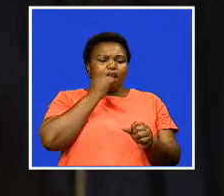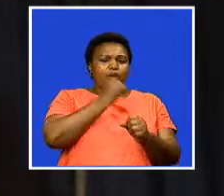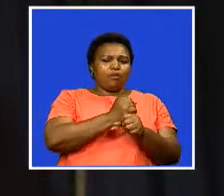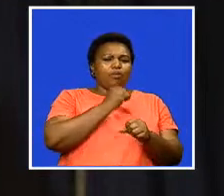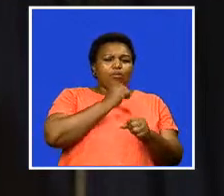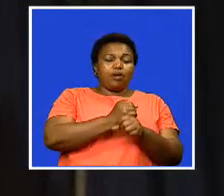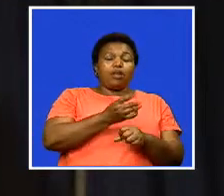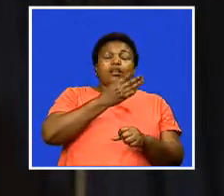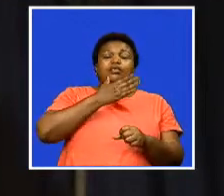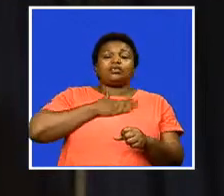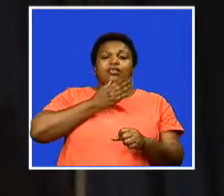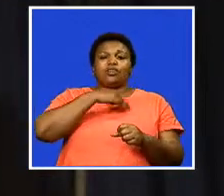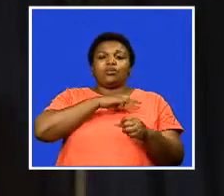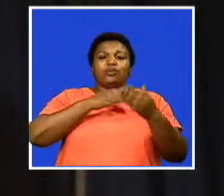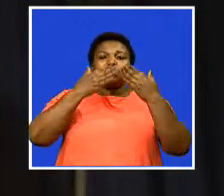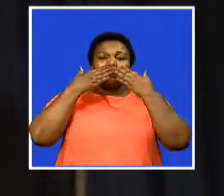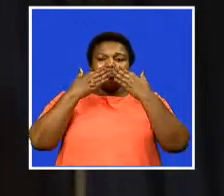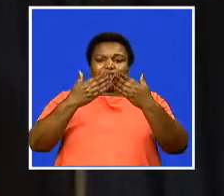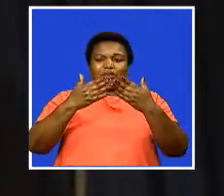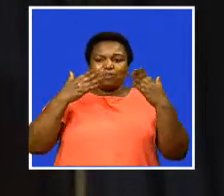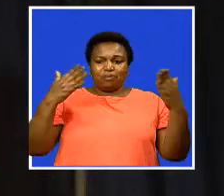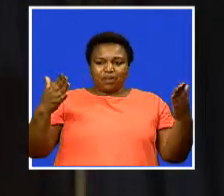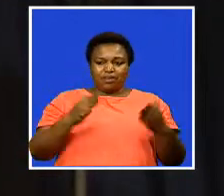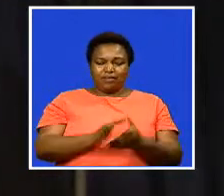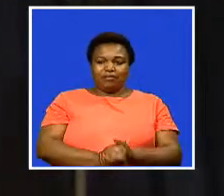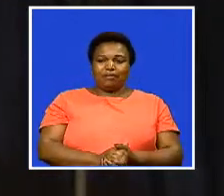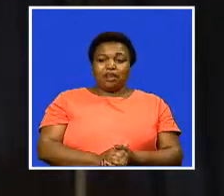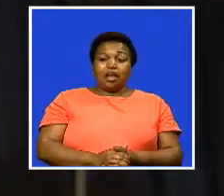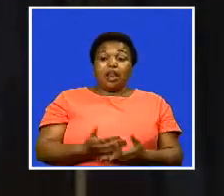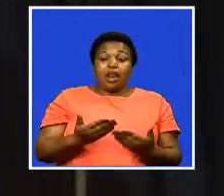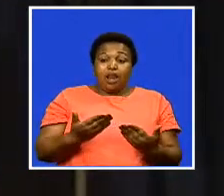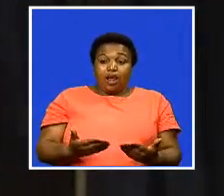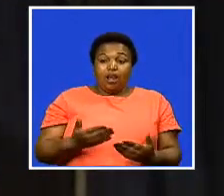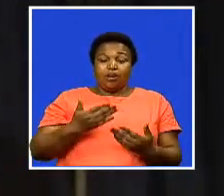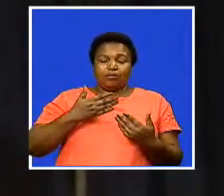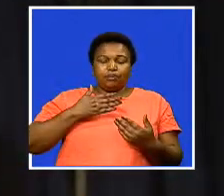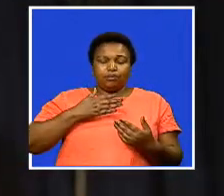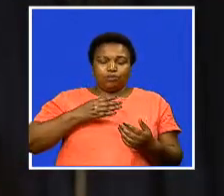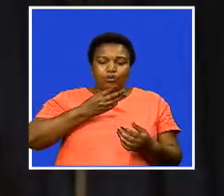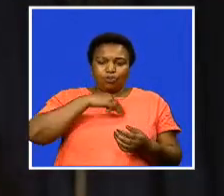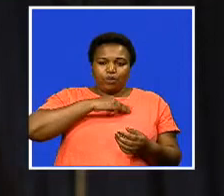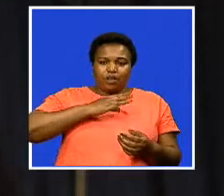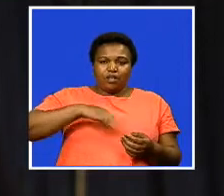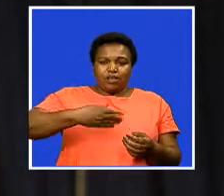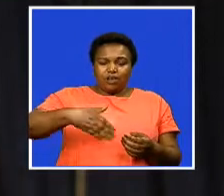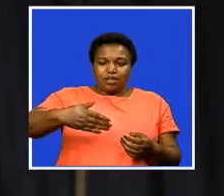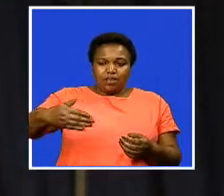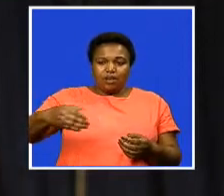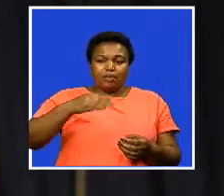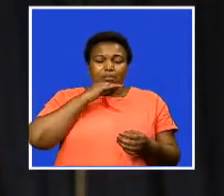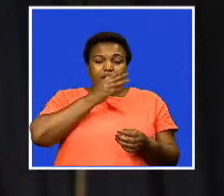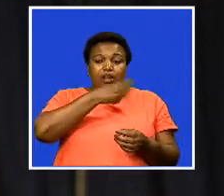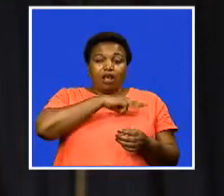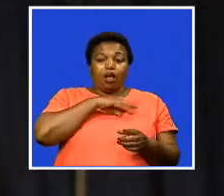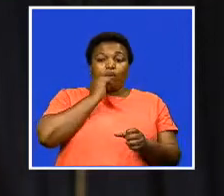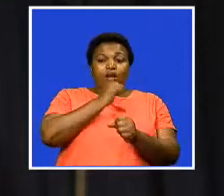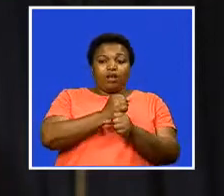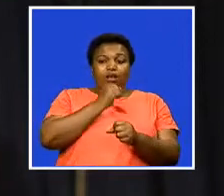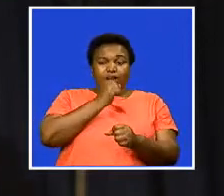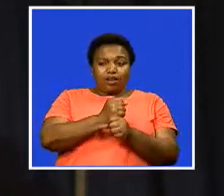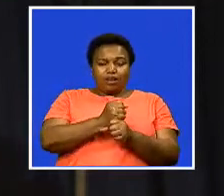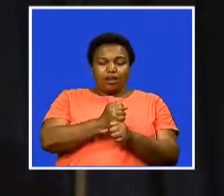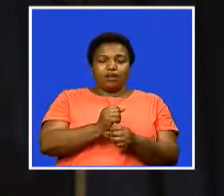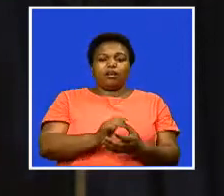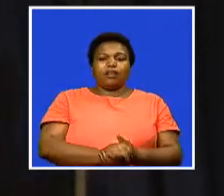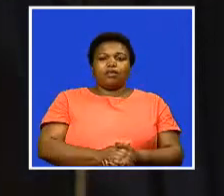kakhulu irole labayidlalile. Ngicela kusho ukuthi sesichubeka siya phambili. Lo msebenzi wethu